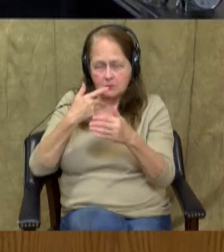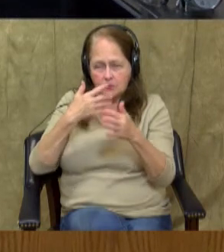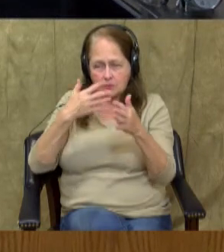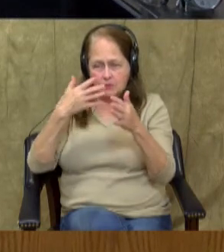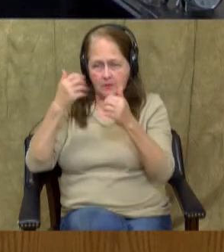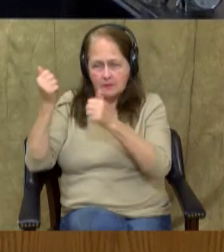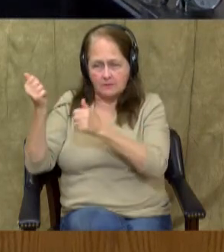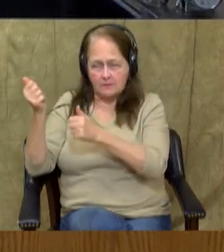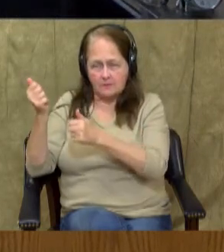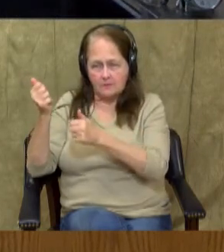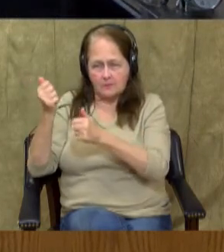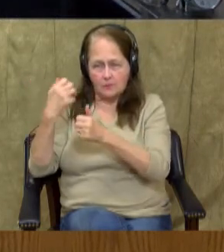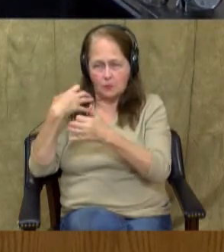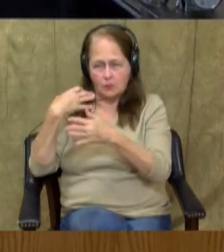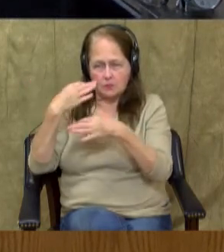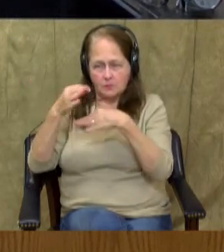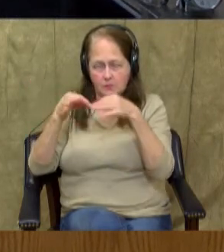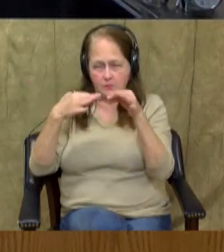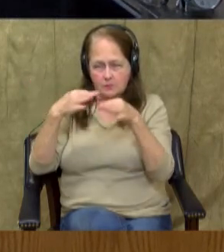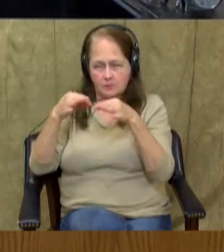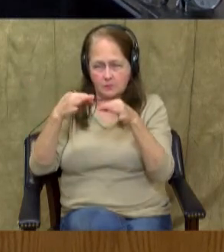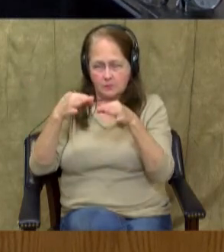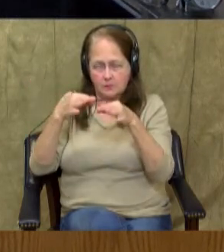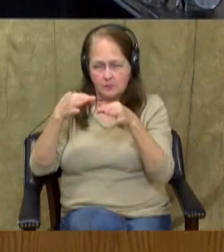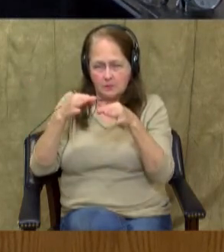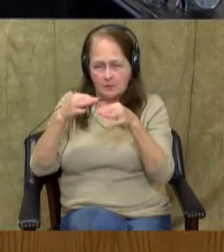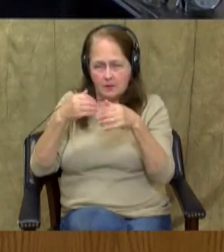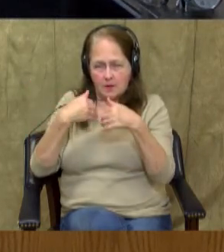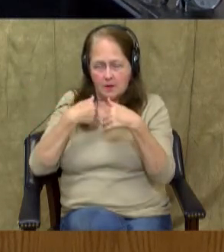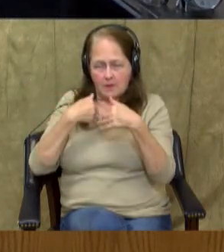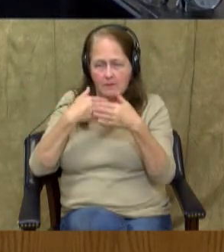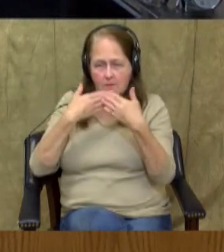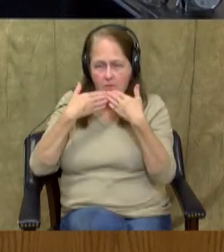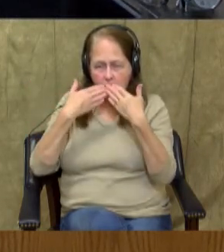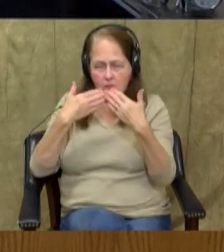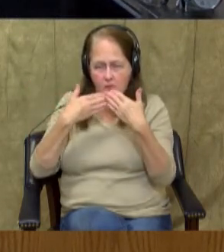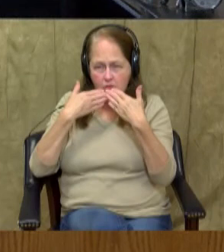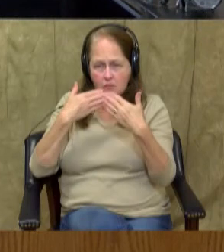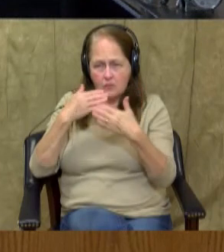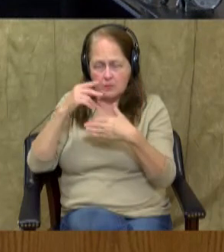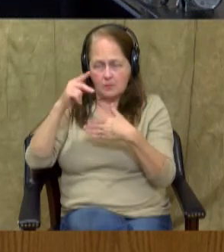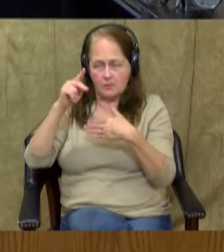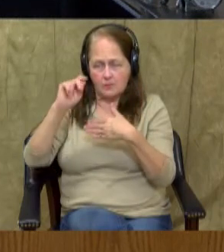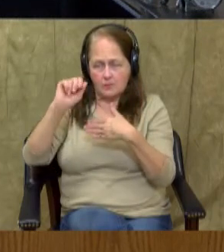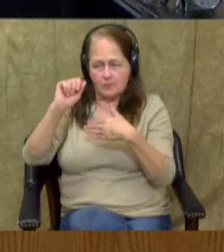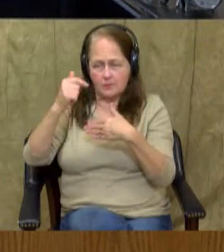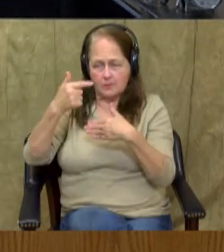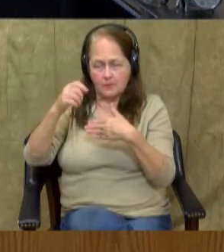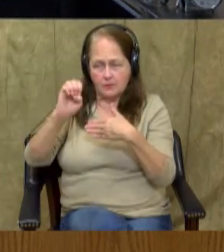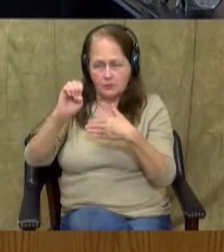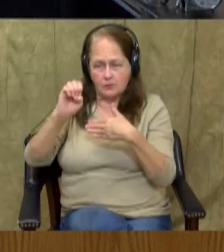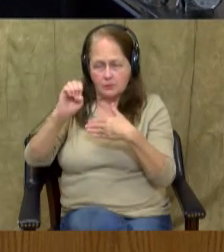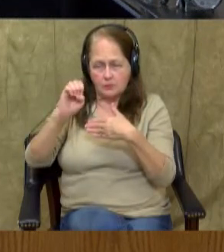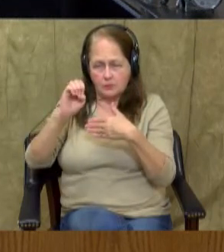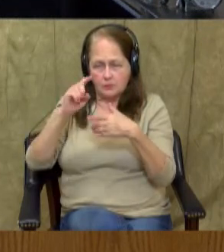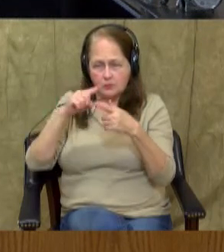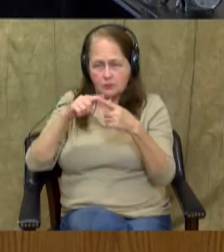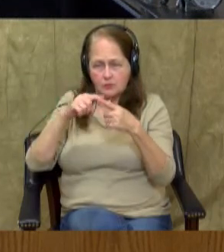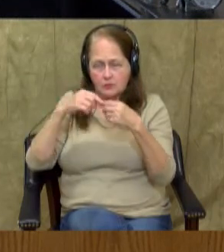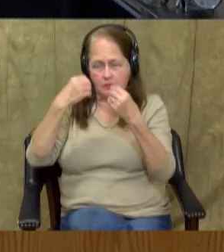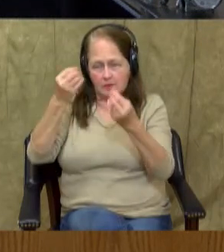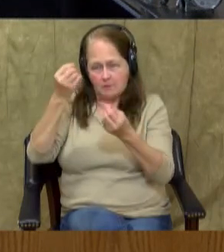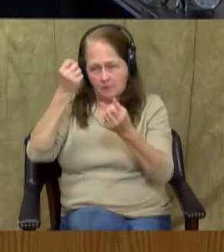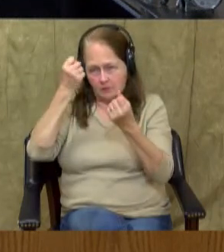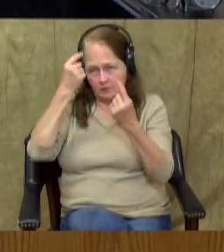go, I do just want to say very quickly, I have to thank Ms. Paige Keeley for her book, Uncovering Student Ideas